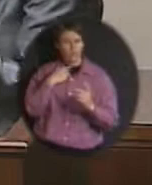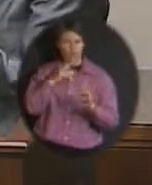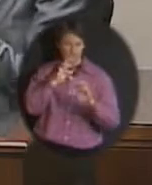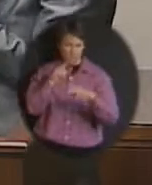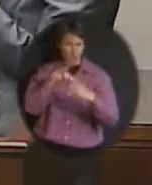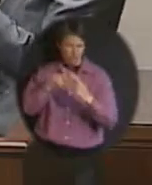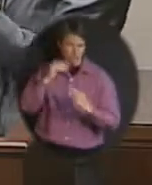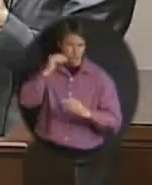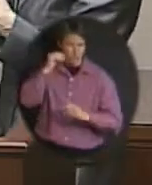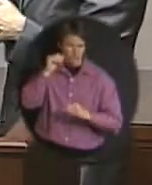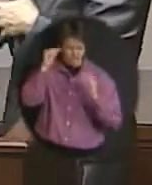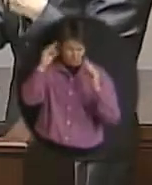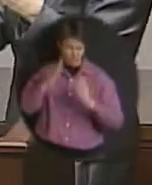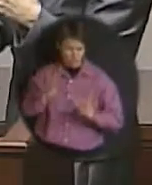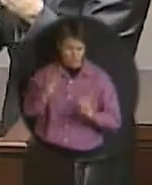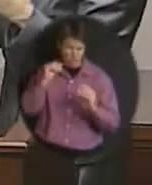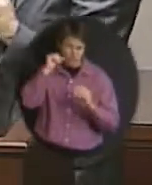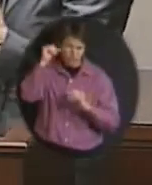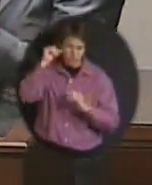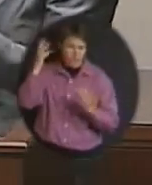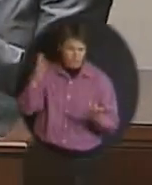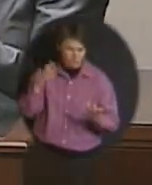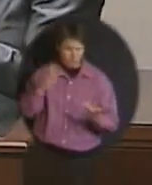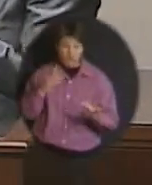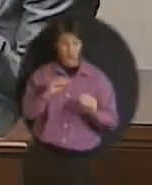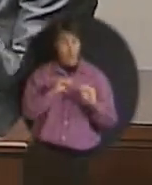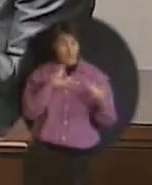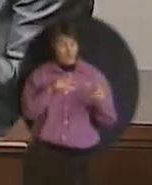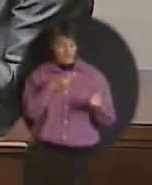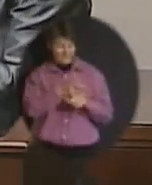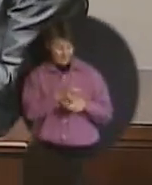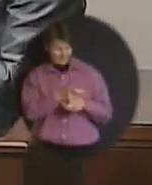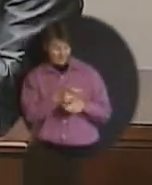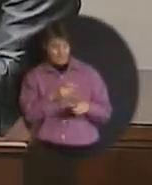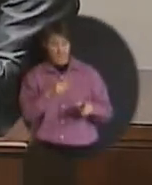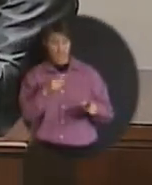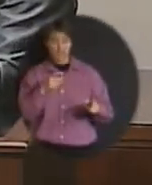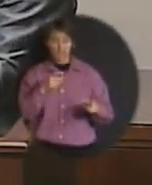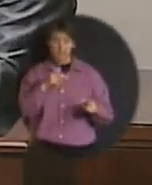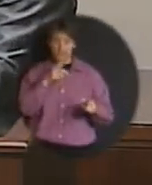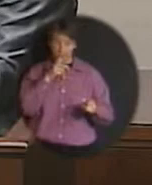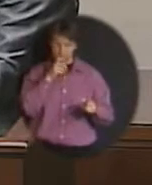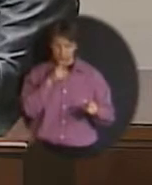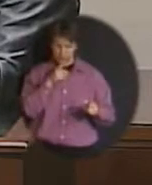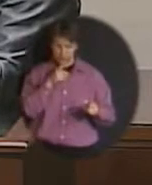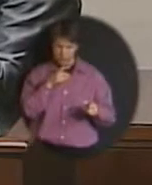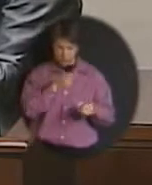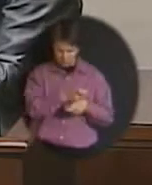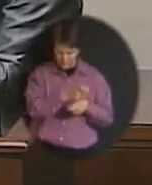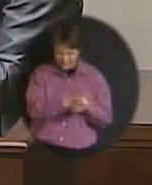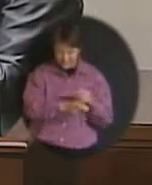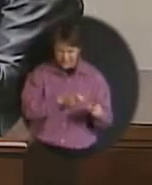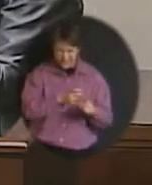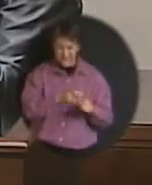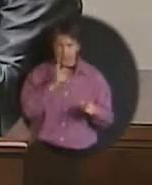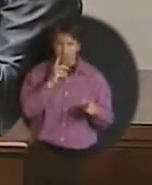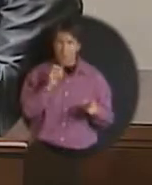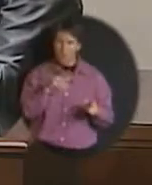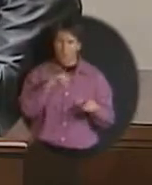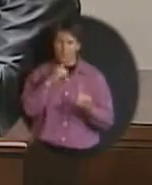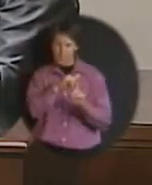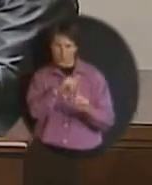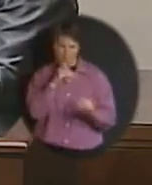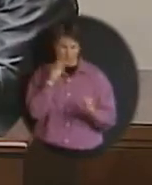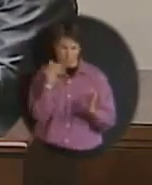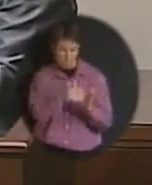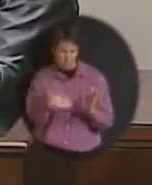the interventions for teasing that made a student uncomfortable will look different than the interventions on a bully who's been persistent and